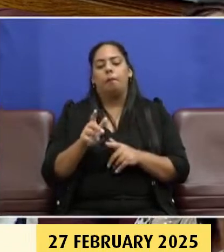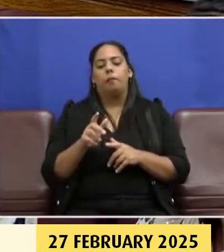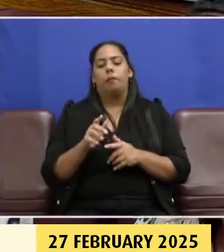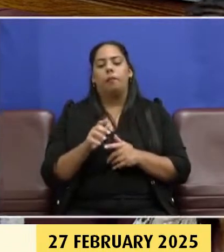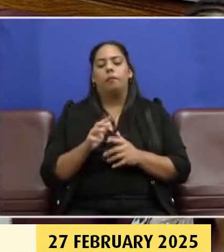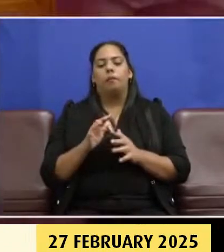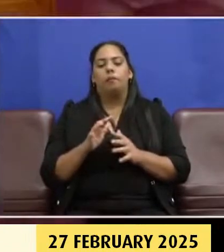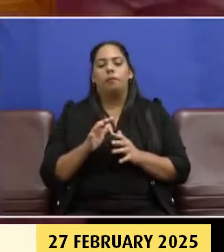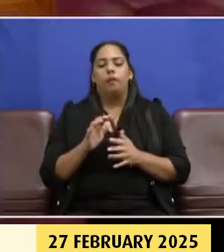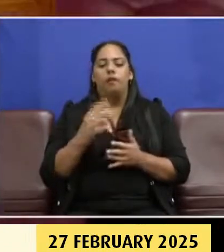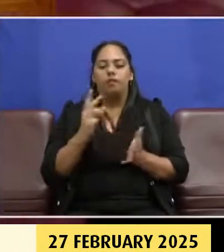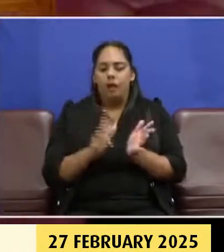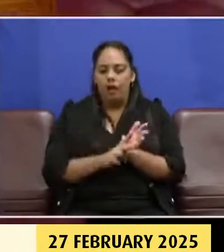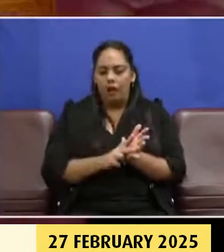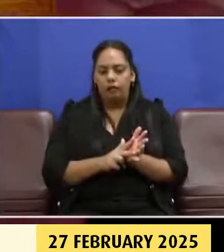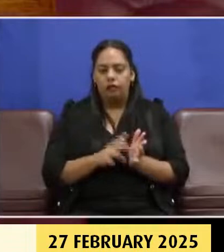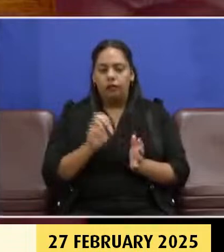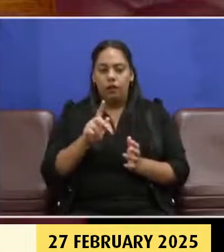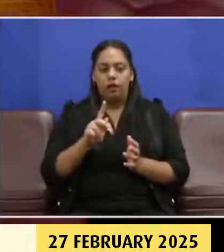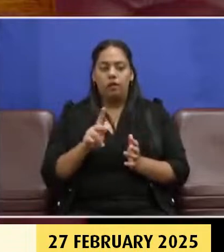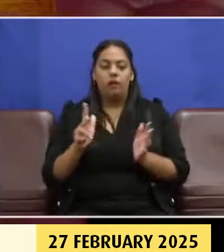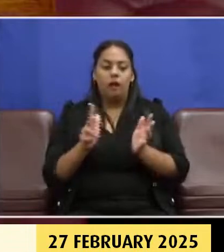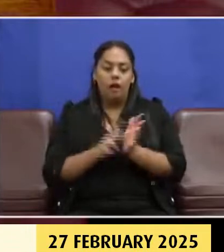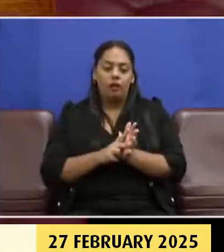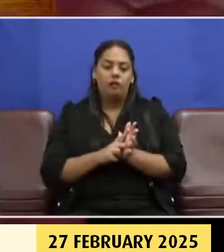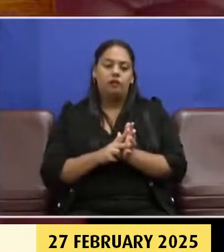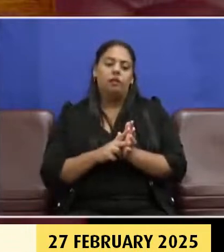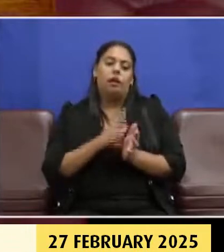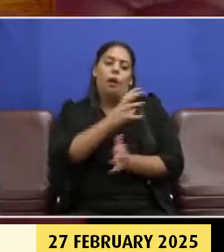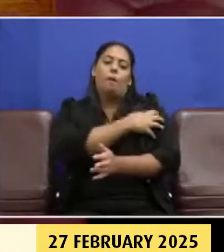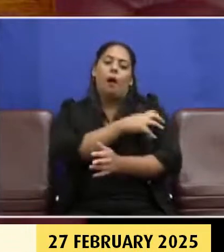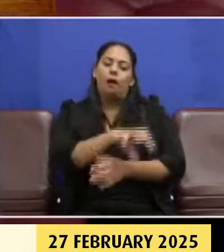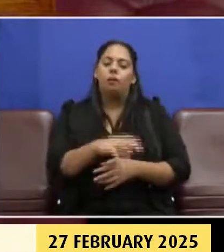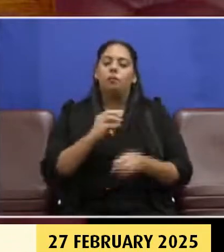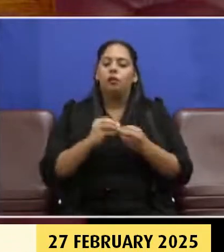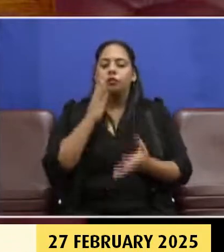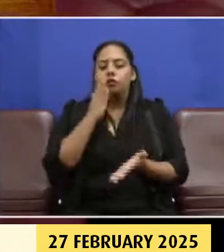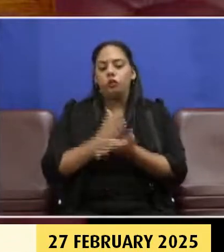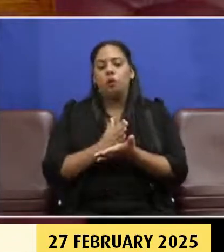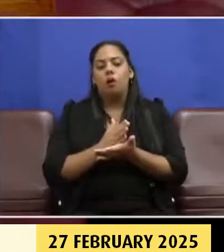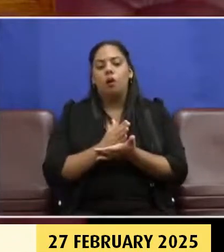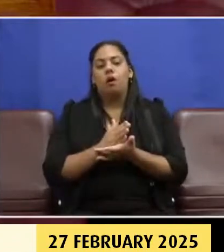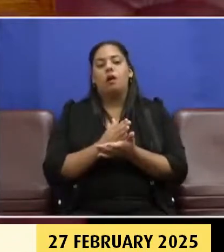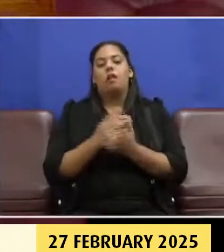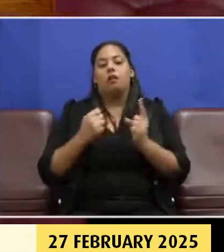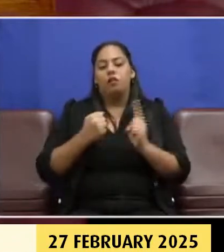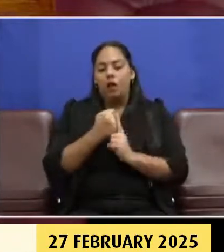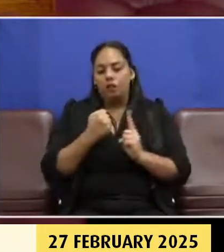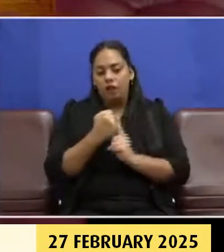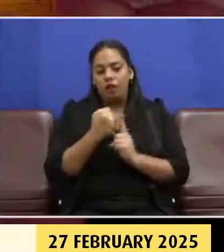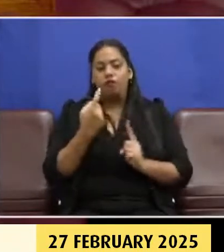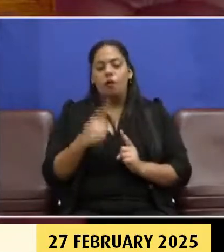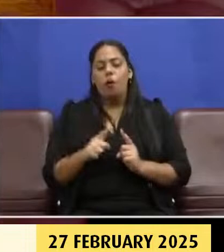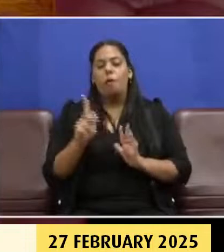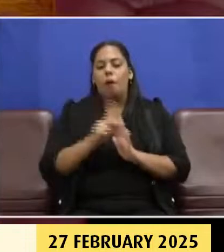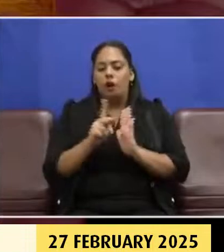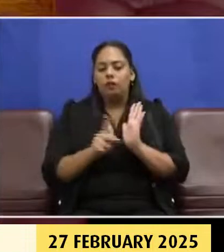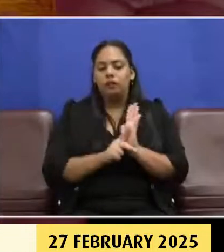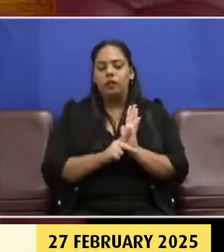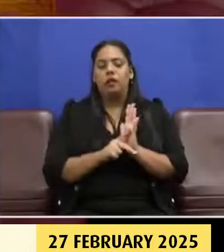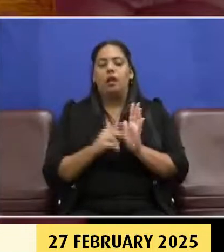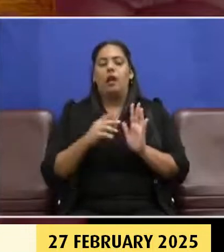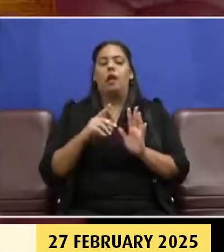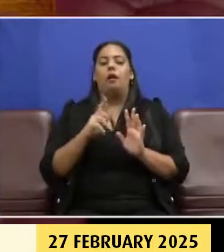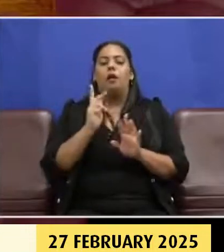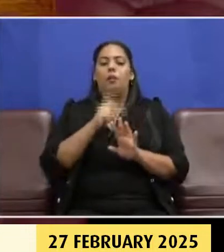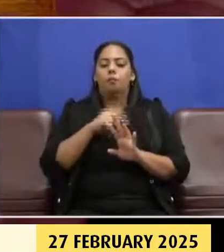Thank you very much. So the Act, under its functions and mandates, speaks about ensuring that advocating for policies and programs